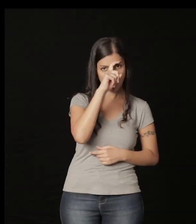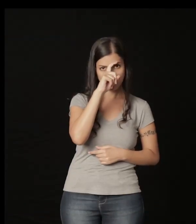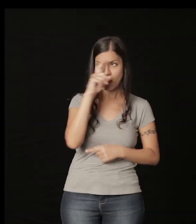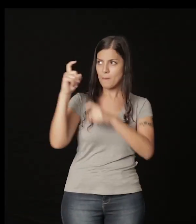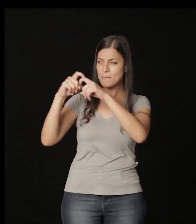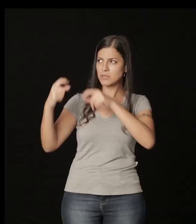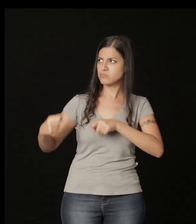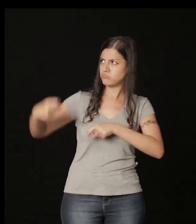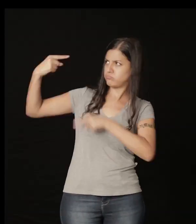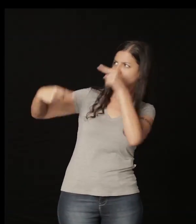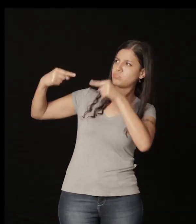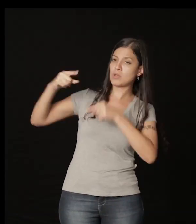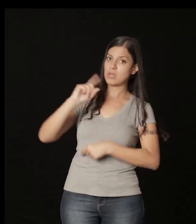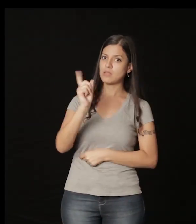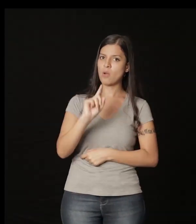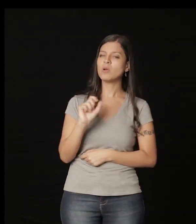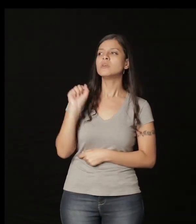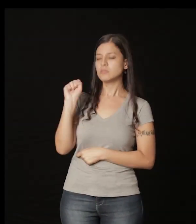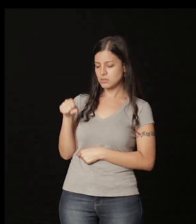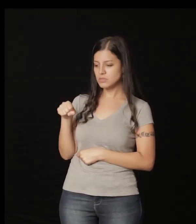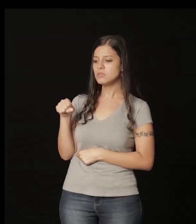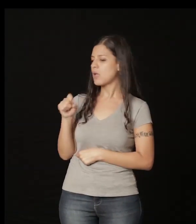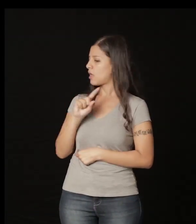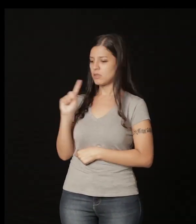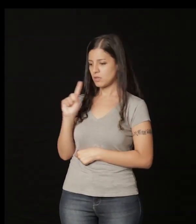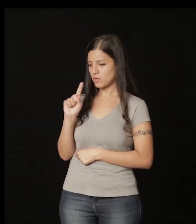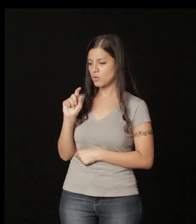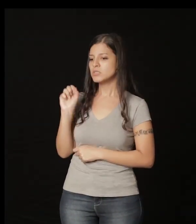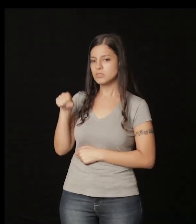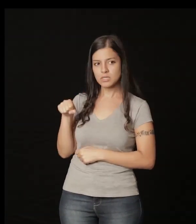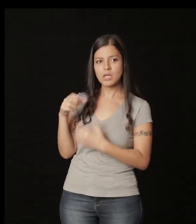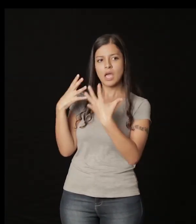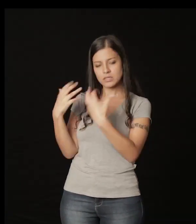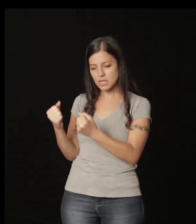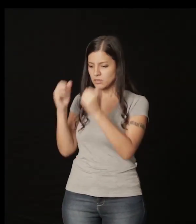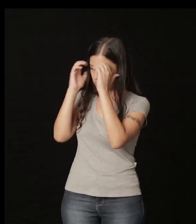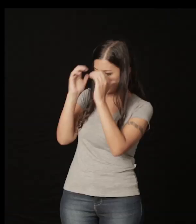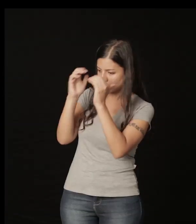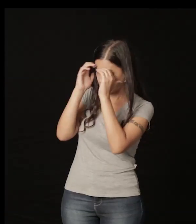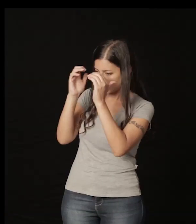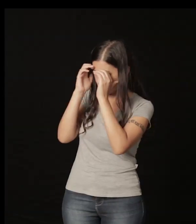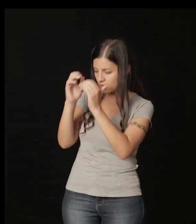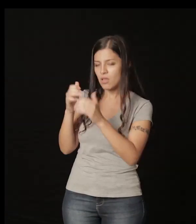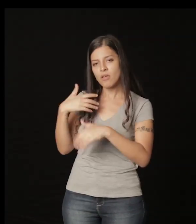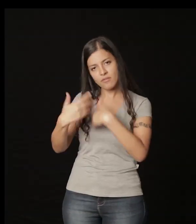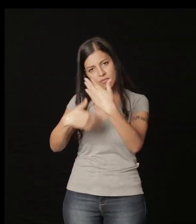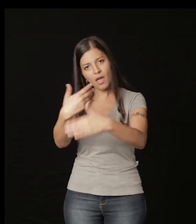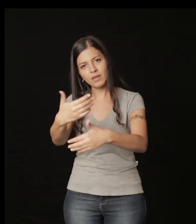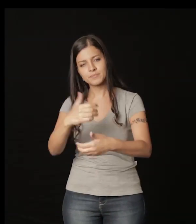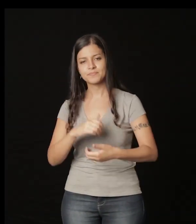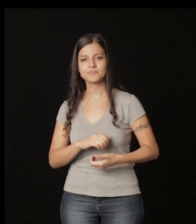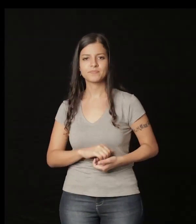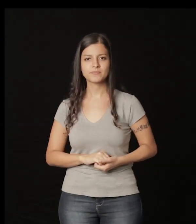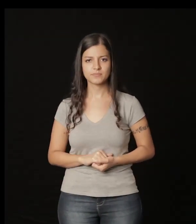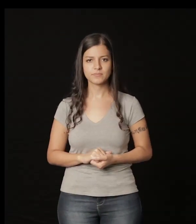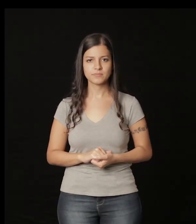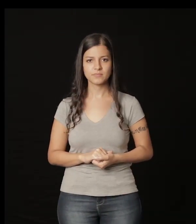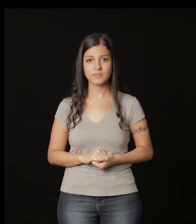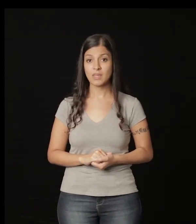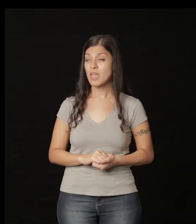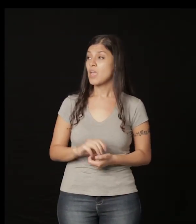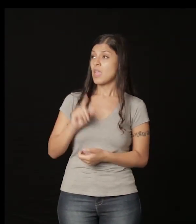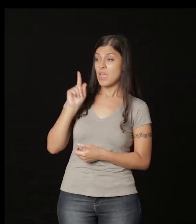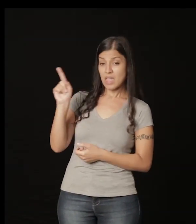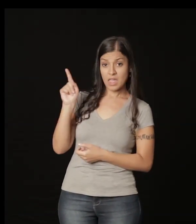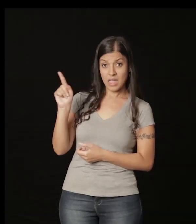just say yes, sir, no, sir, whatever. You know, you kind of give over responsibility to this higher force. The